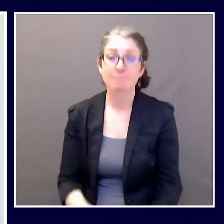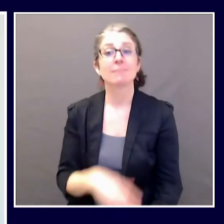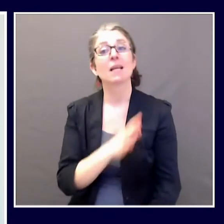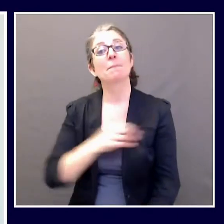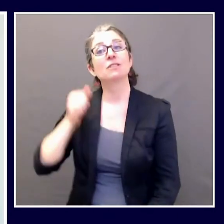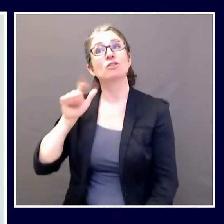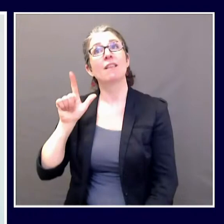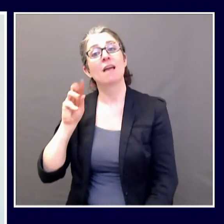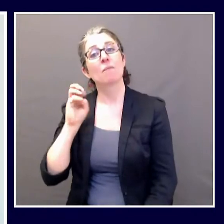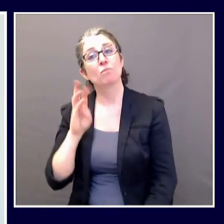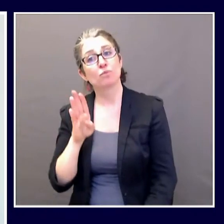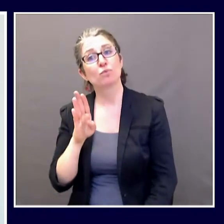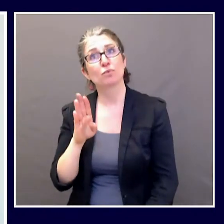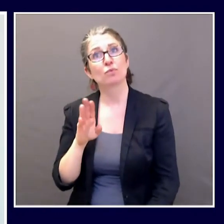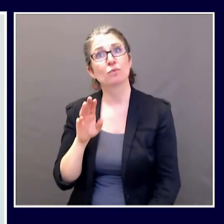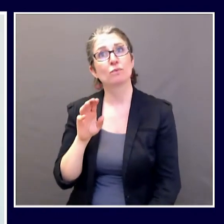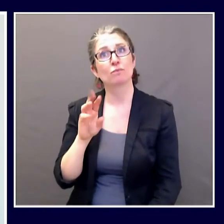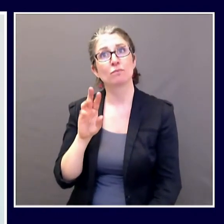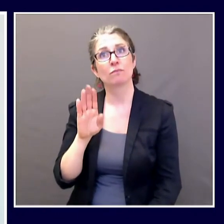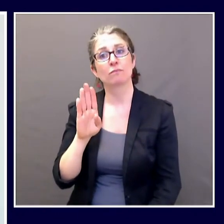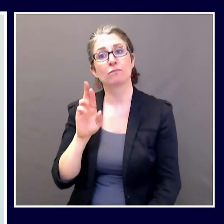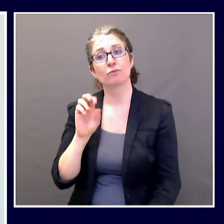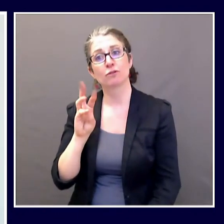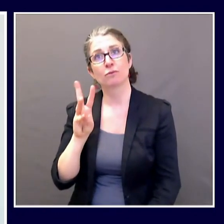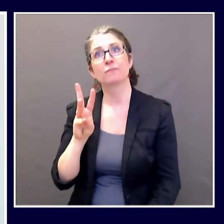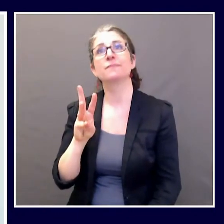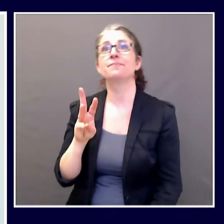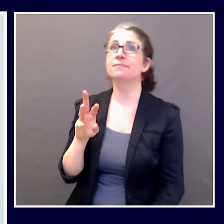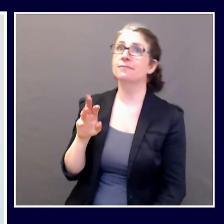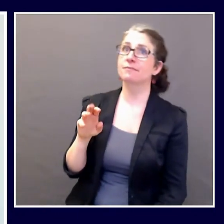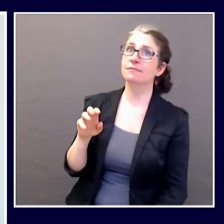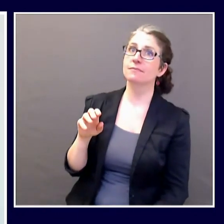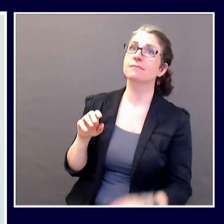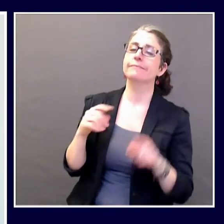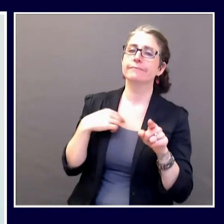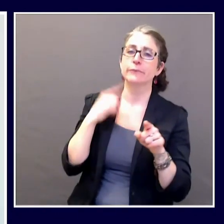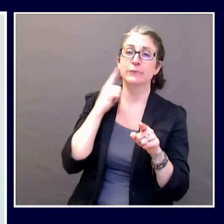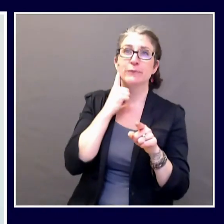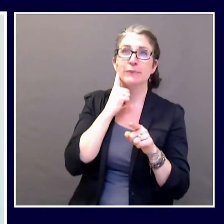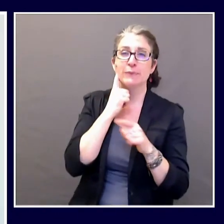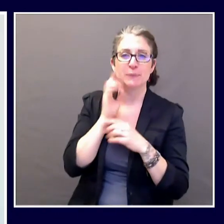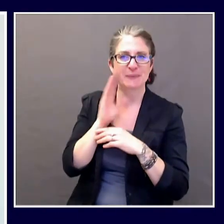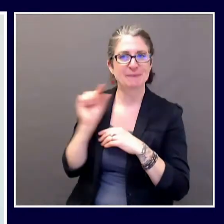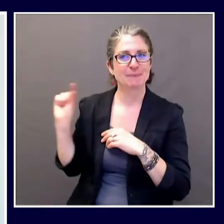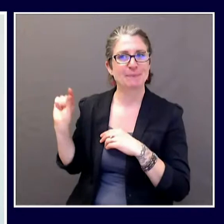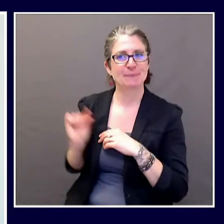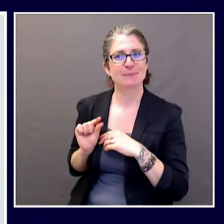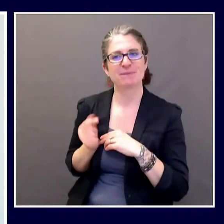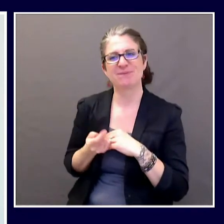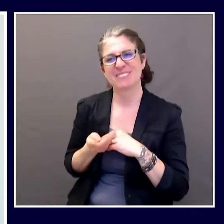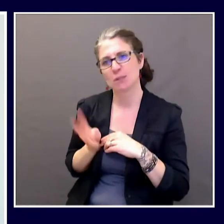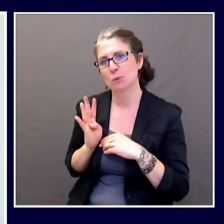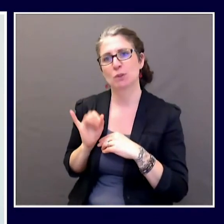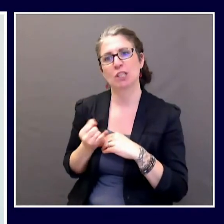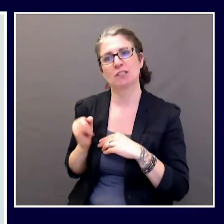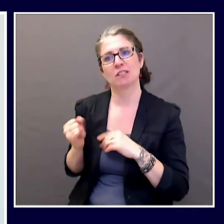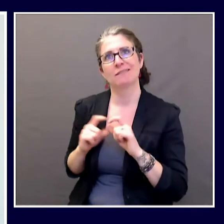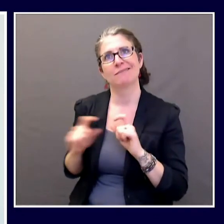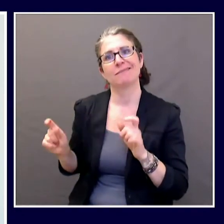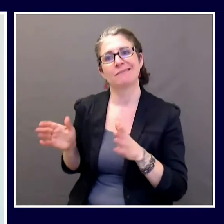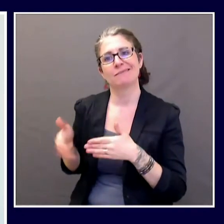that we were going to get the new Johnson & Johnson vaccine, we did disproportionately allocate them to our federally qualified health